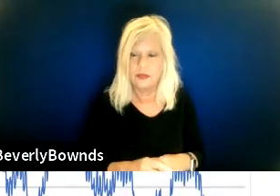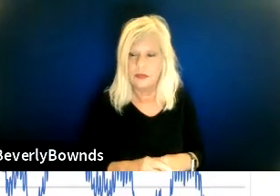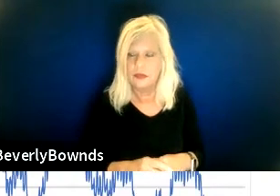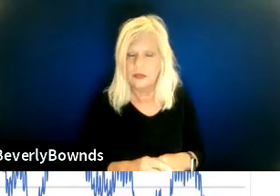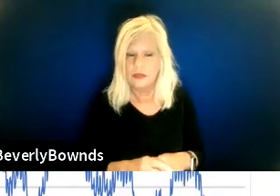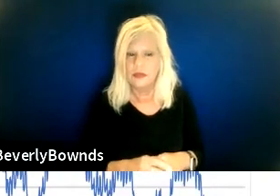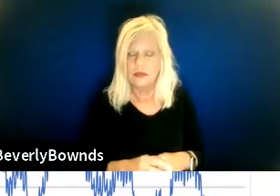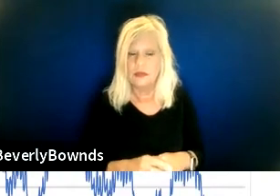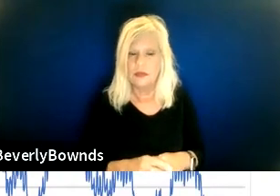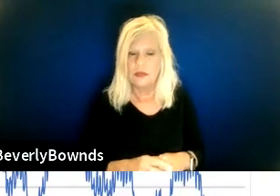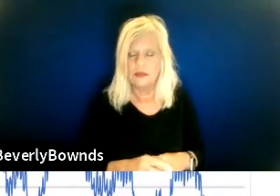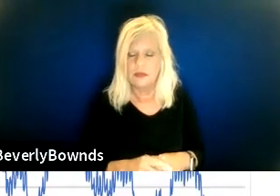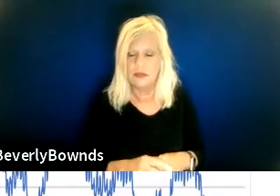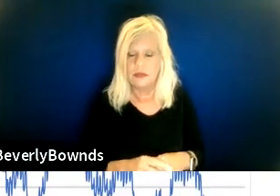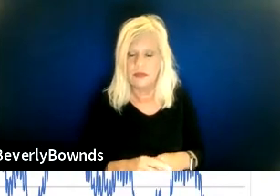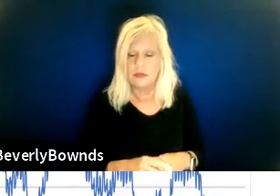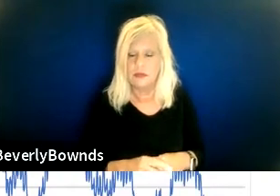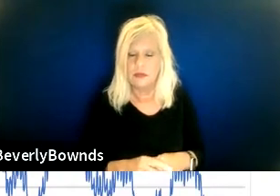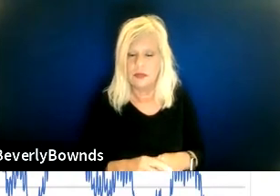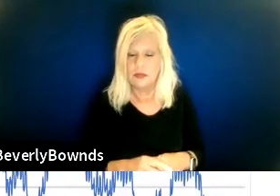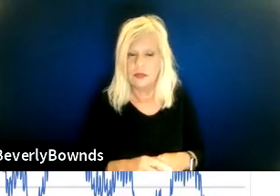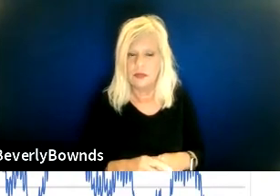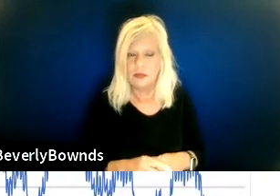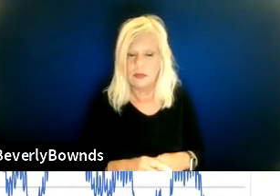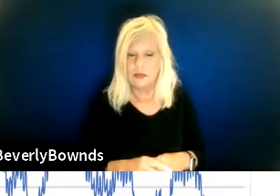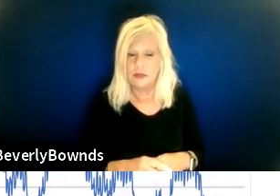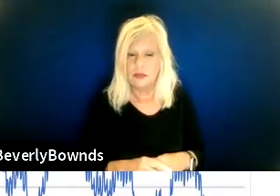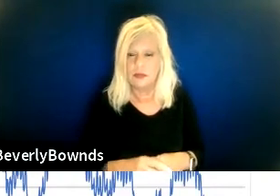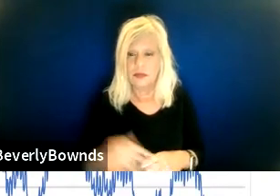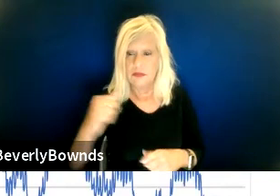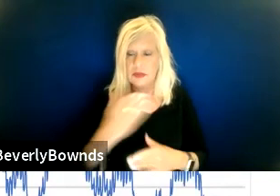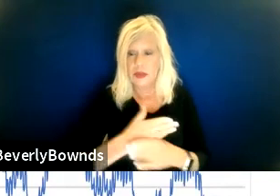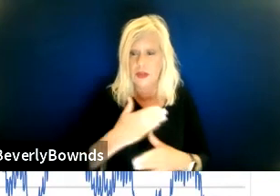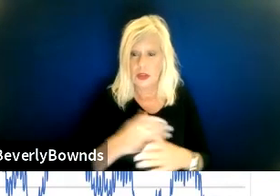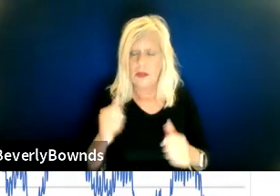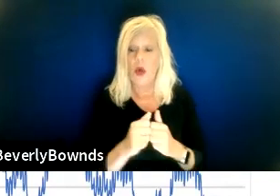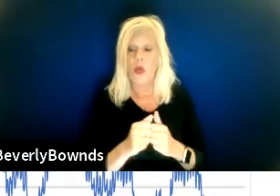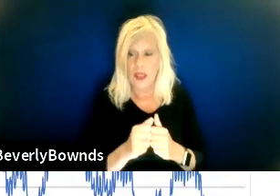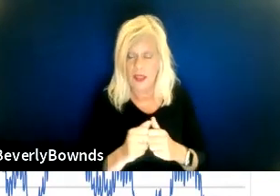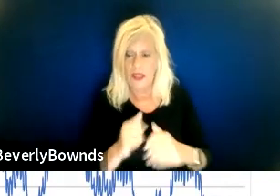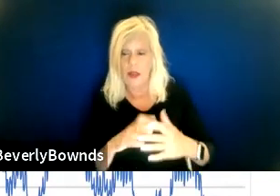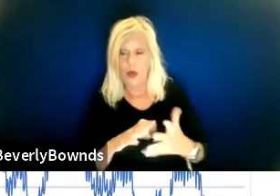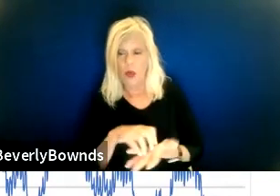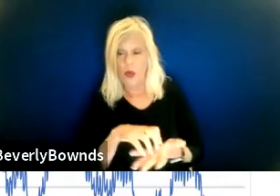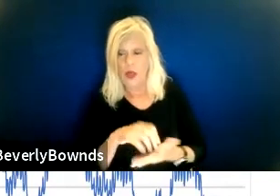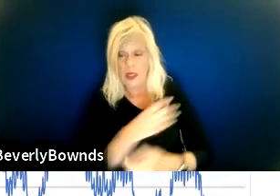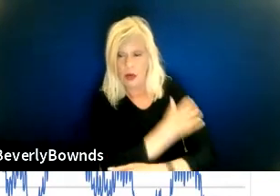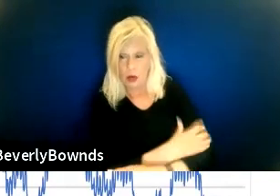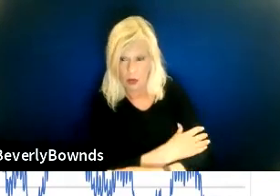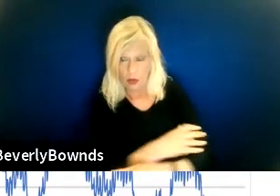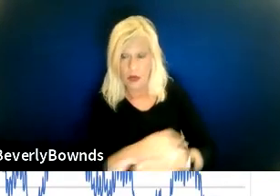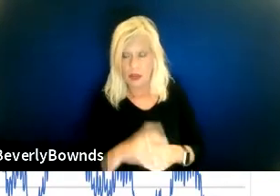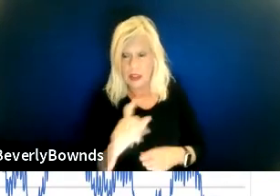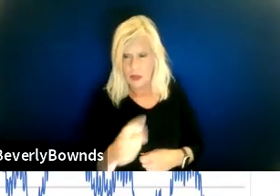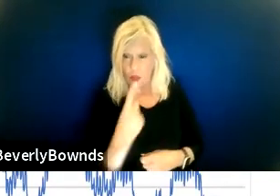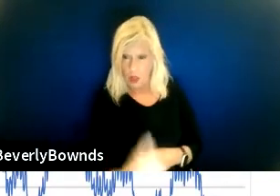disturbed by the involvement of the non-paretic arm. But with the paretic arm unilaterally performing,